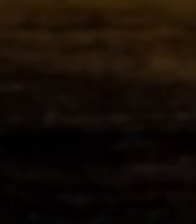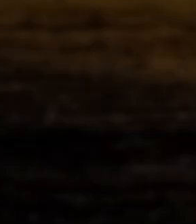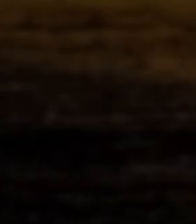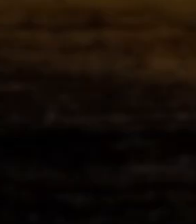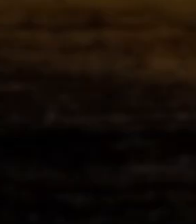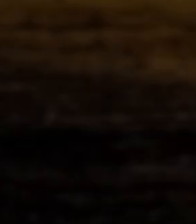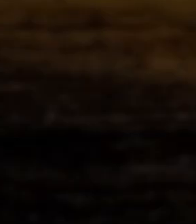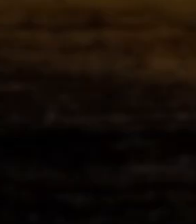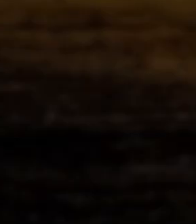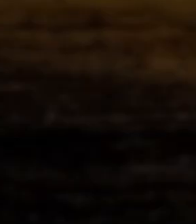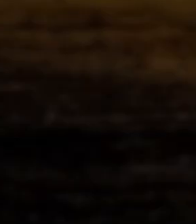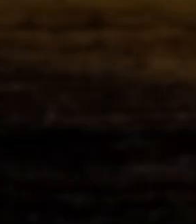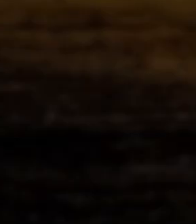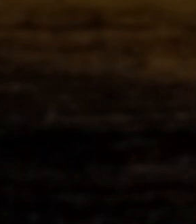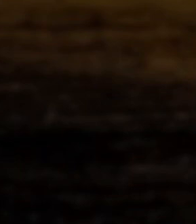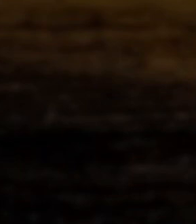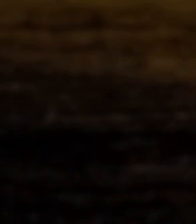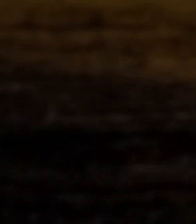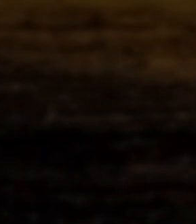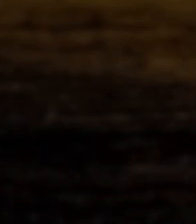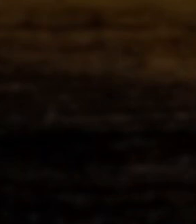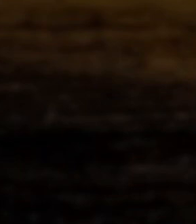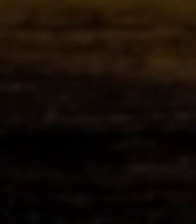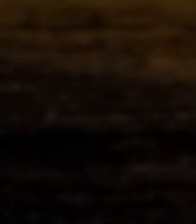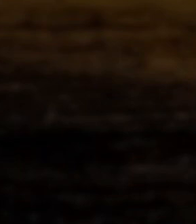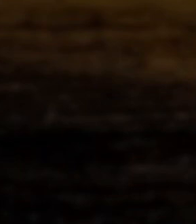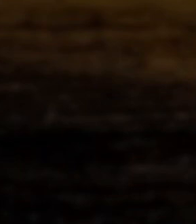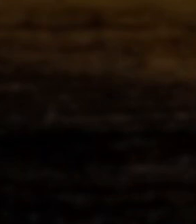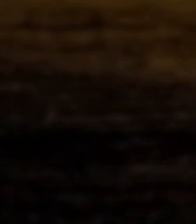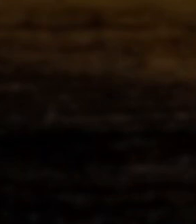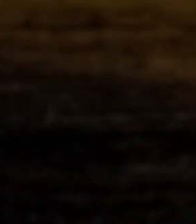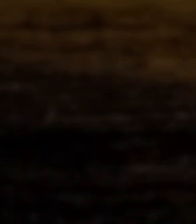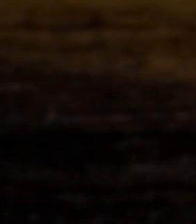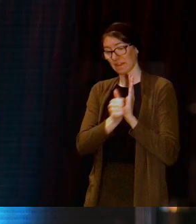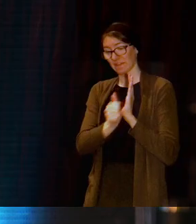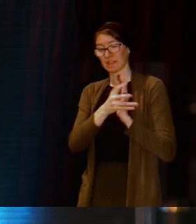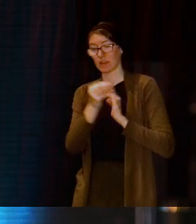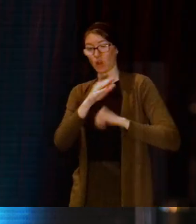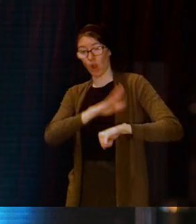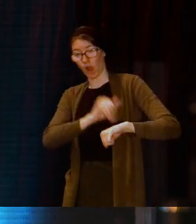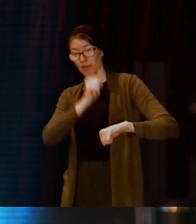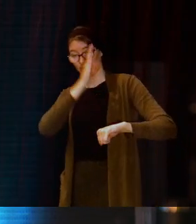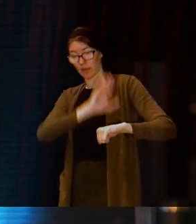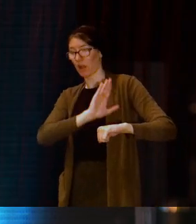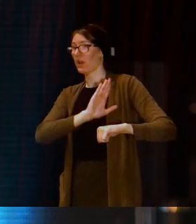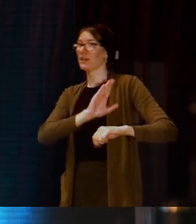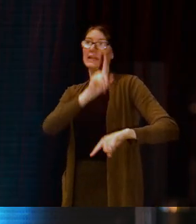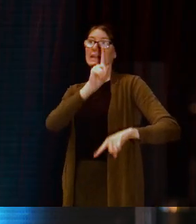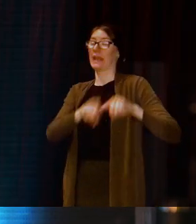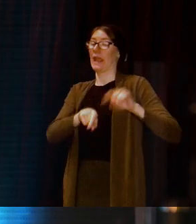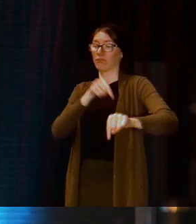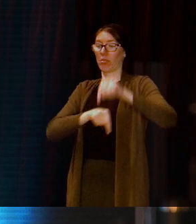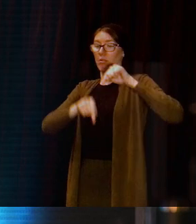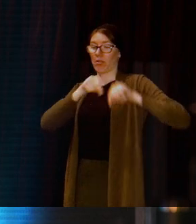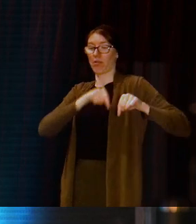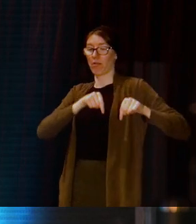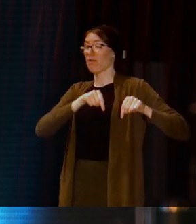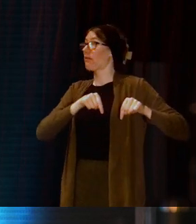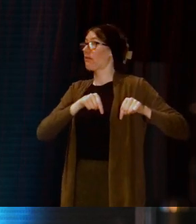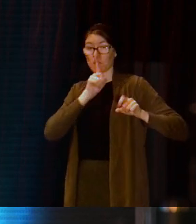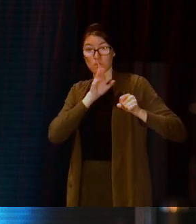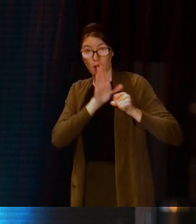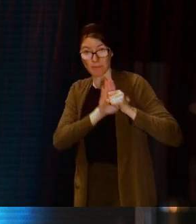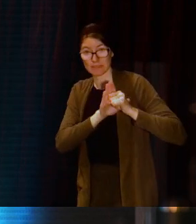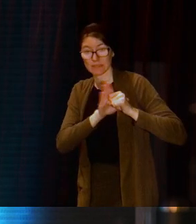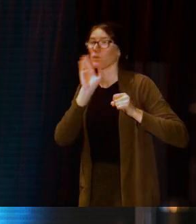not rejected. Because, as the scriptures say, the gifts and the calling of God are irrevocable. When God makes a promise, he's going to see it through. Is everybody going to